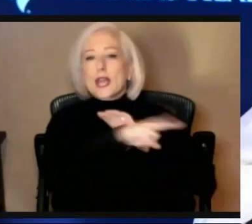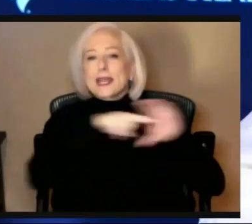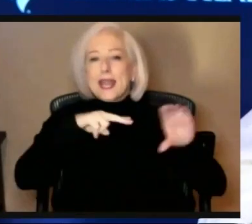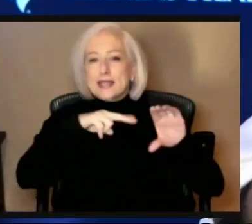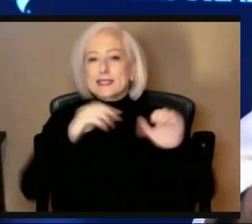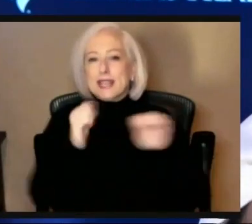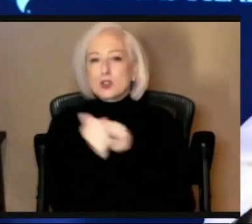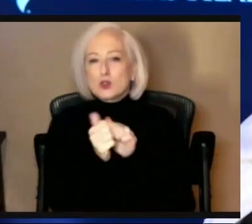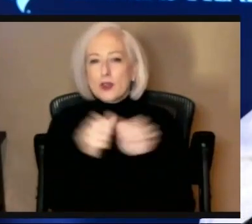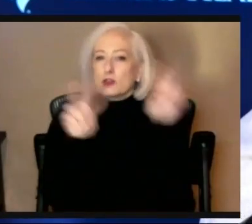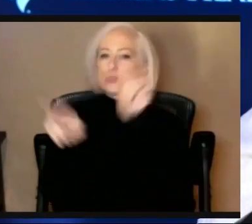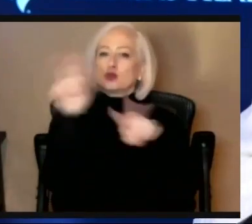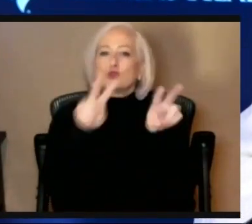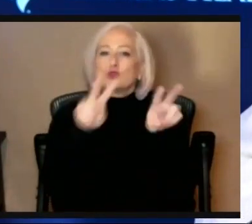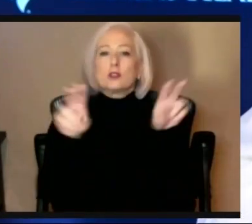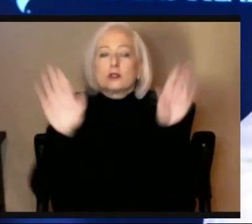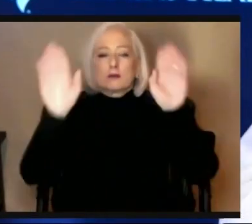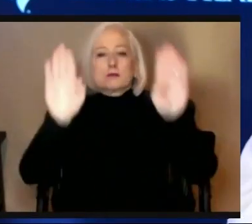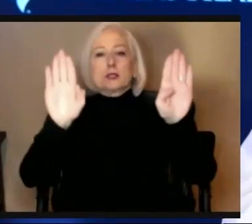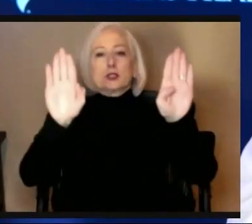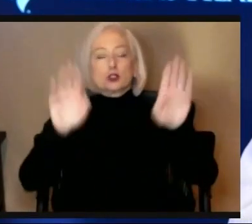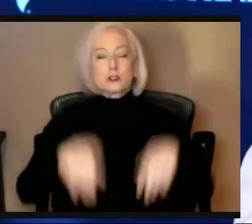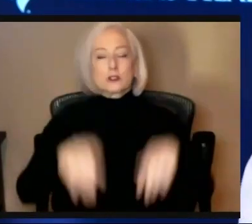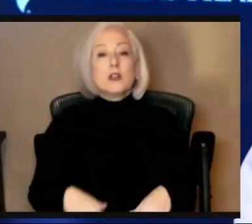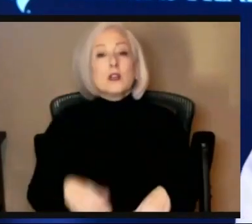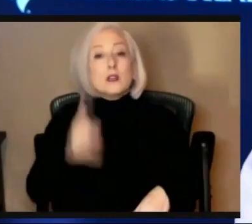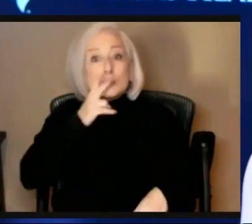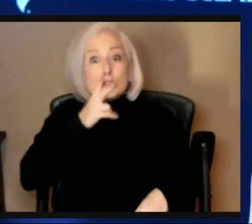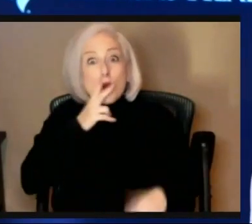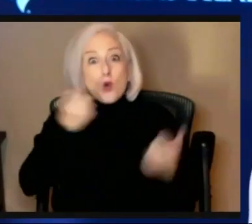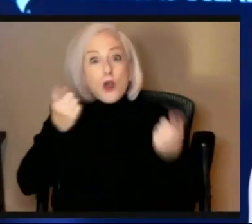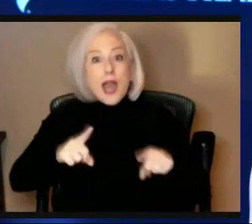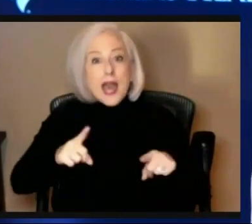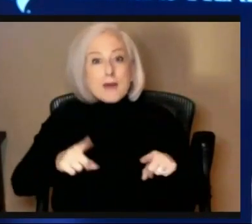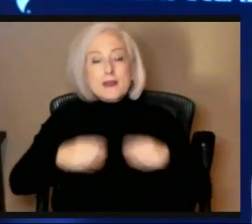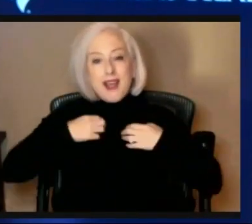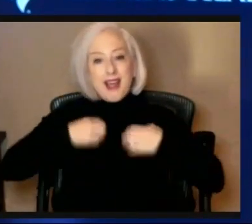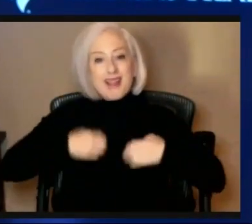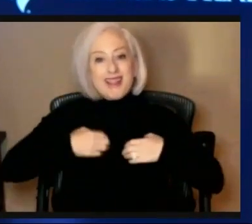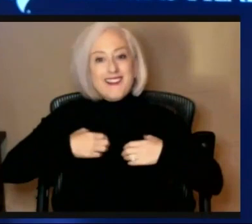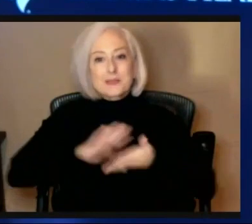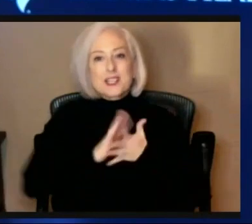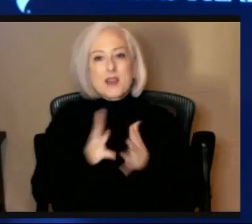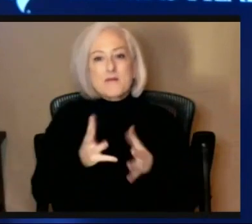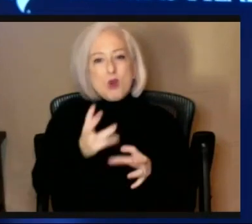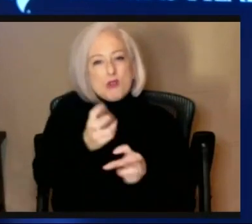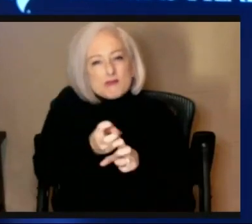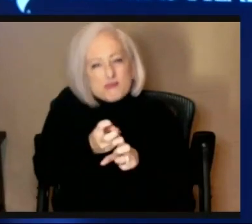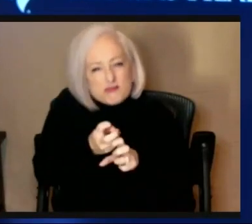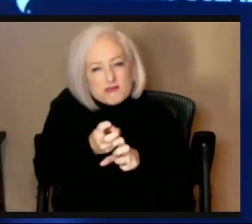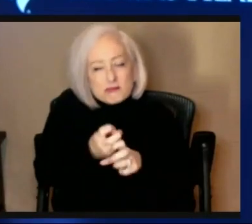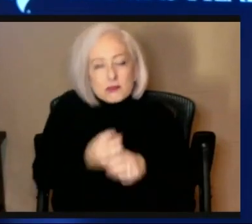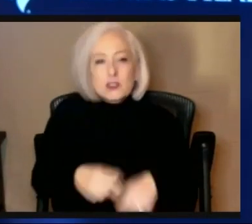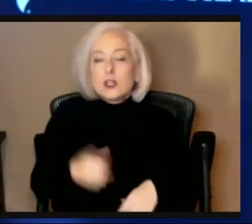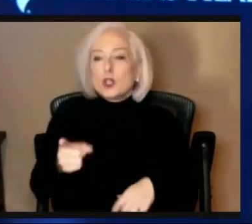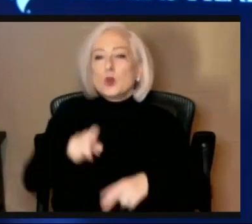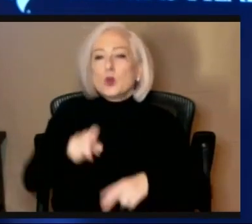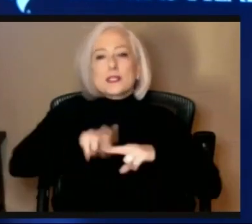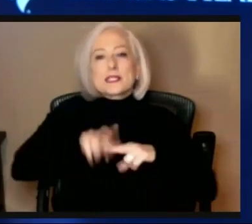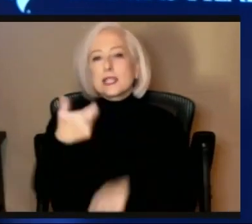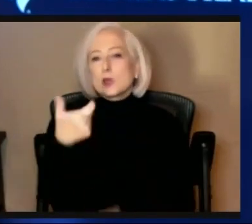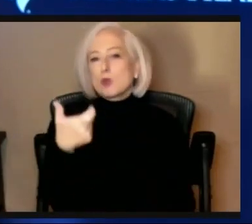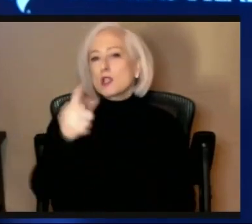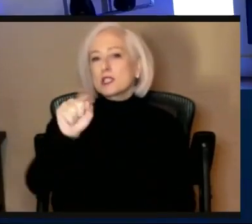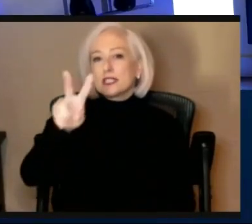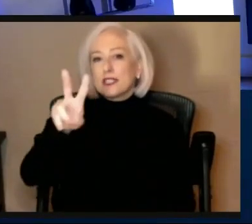smoking, your lungs get stiffer, and I think you were just sitting and watching TV around 10 o'clock at night when this happened. Is my